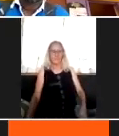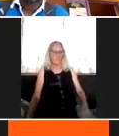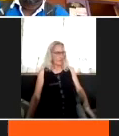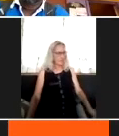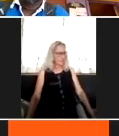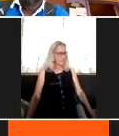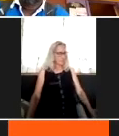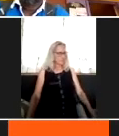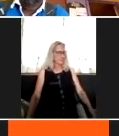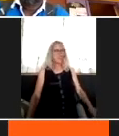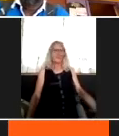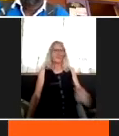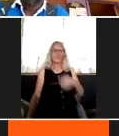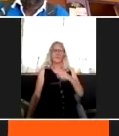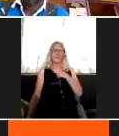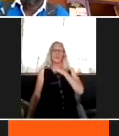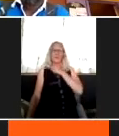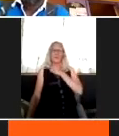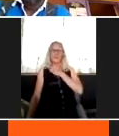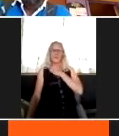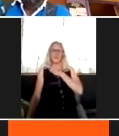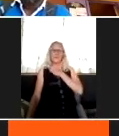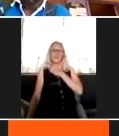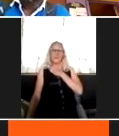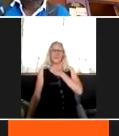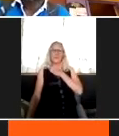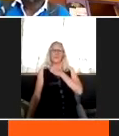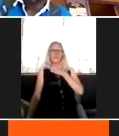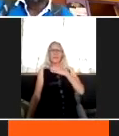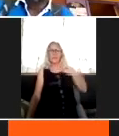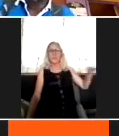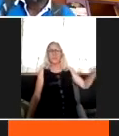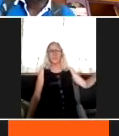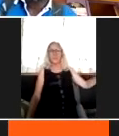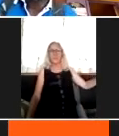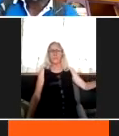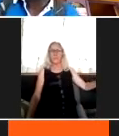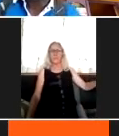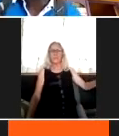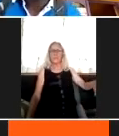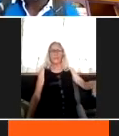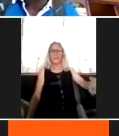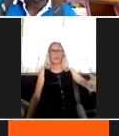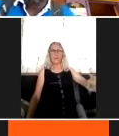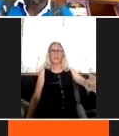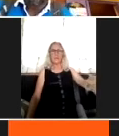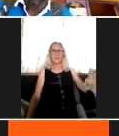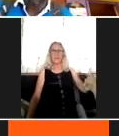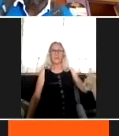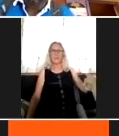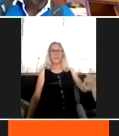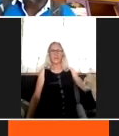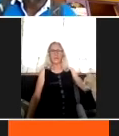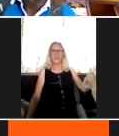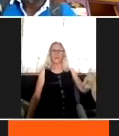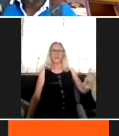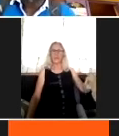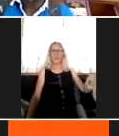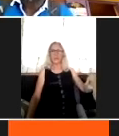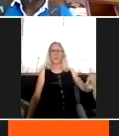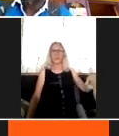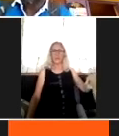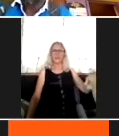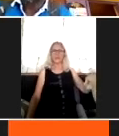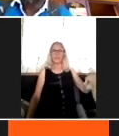1, 2, 3, let's do it. Then God said, let us make Abraham John in our image, according to your likeness, and